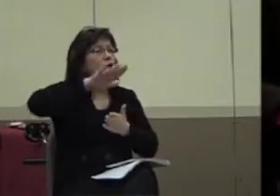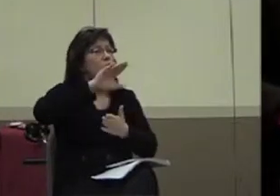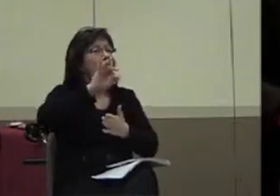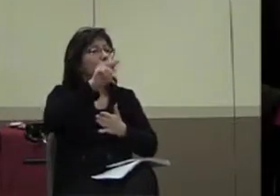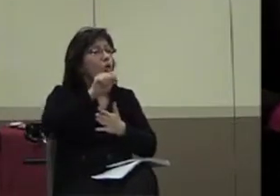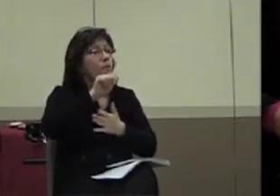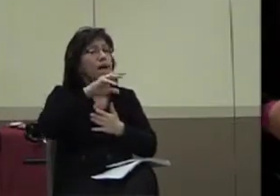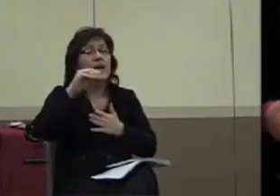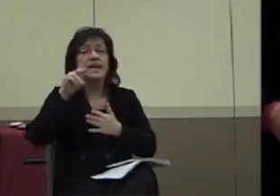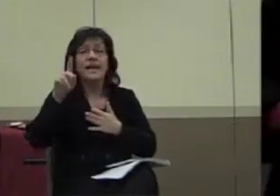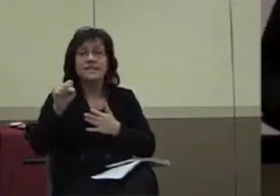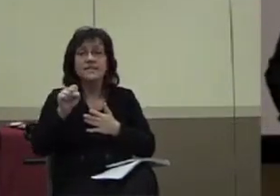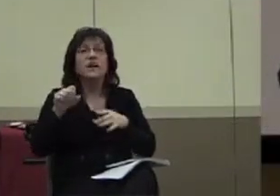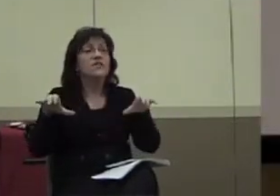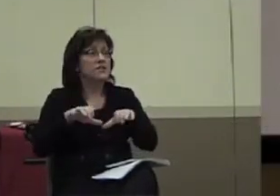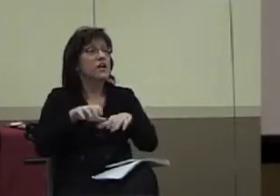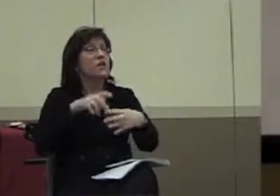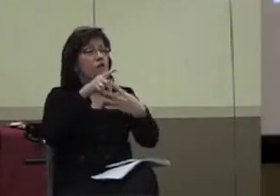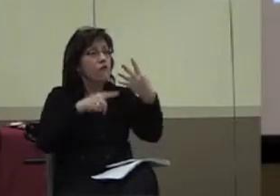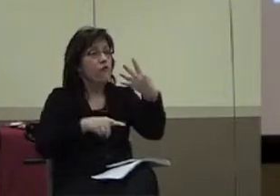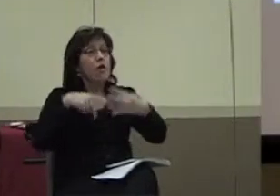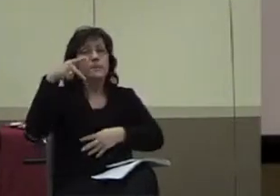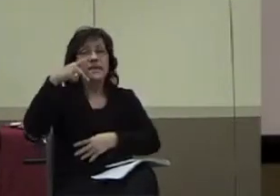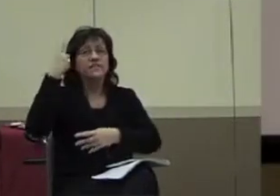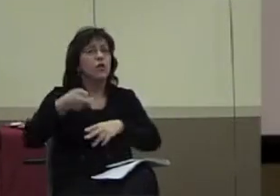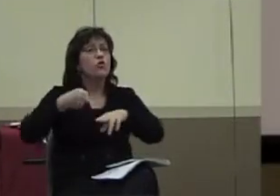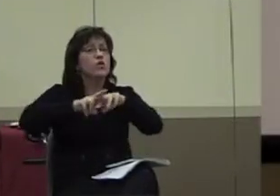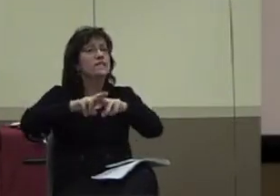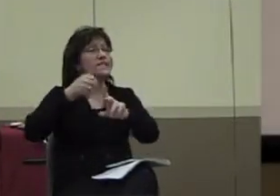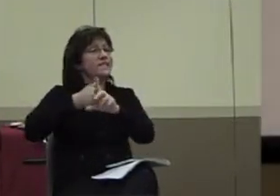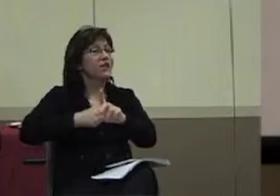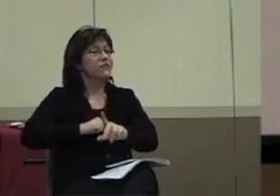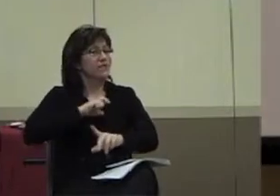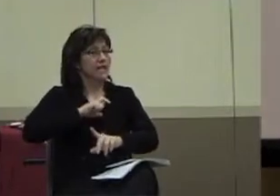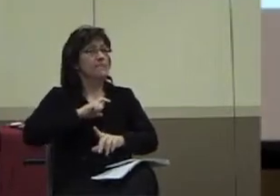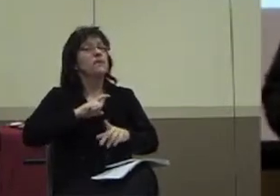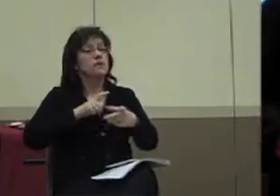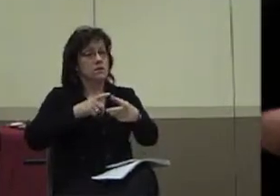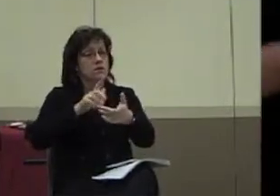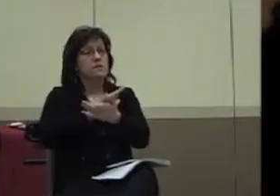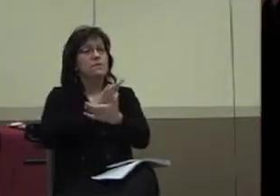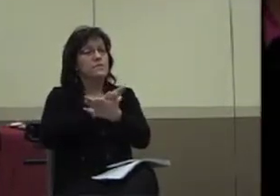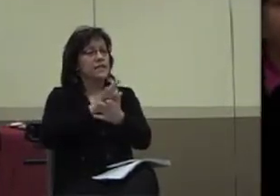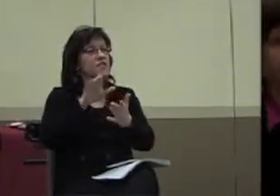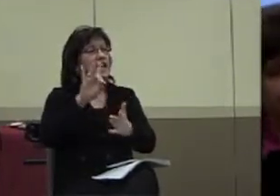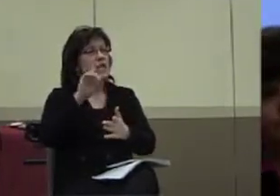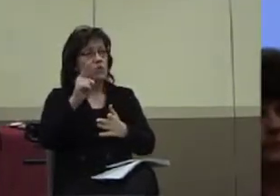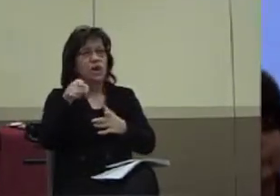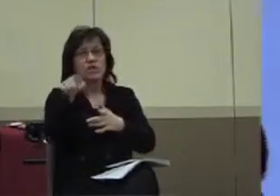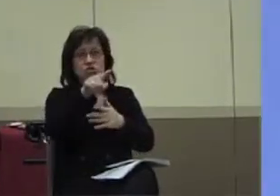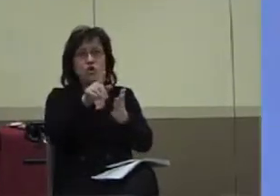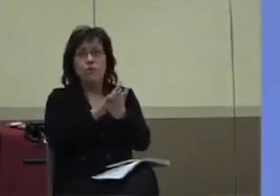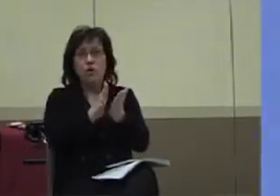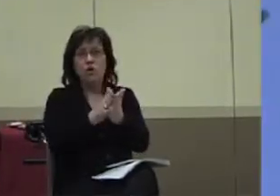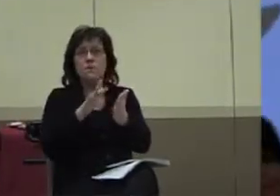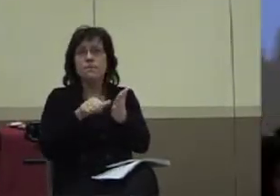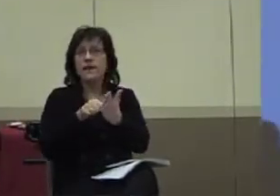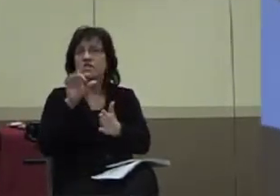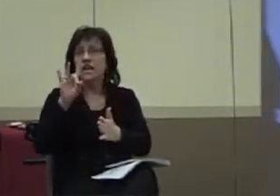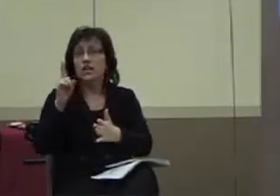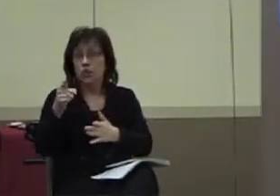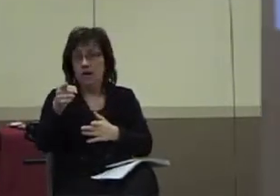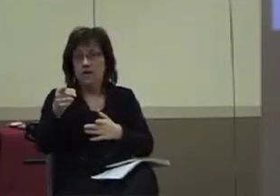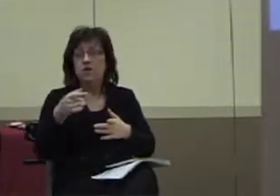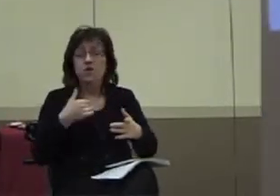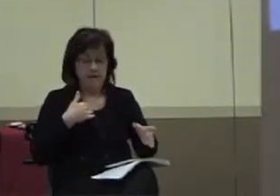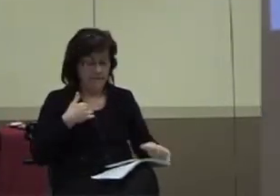P's for raising self-esteem. And if you will look in your books on page 81, you have, and I know I'm jumping